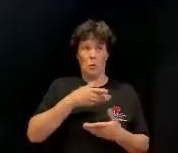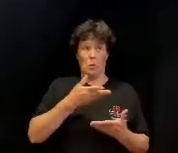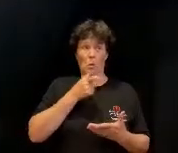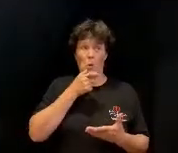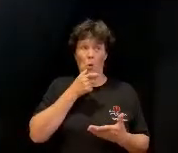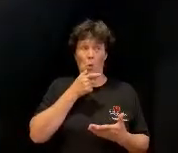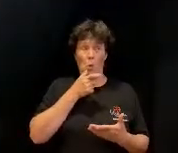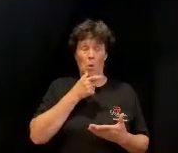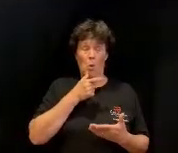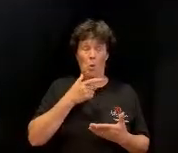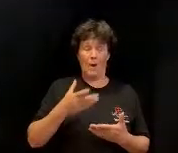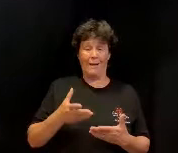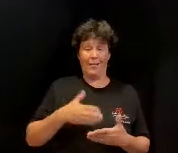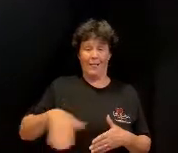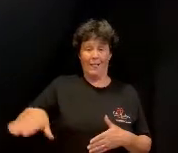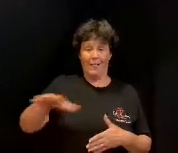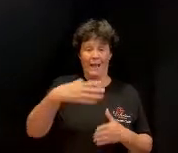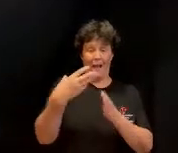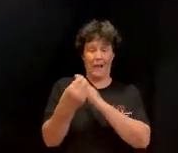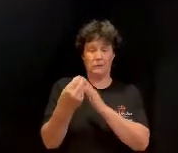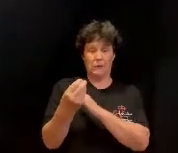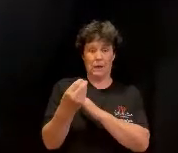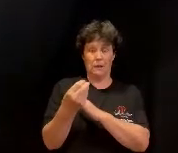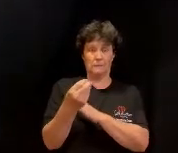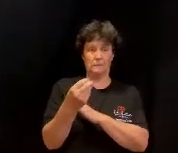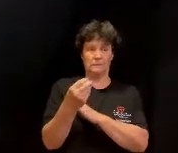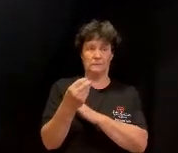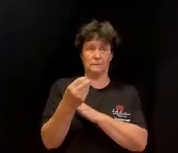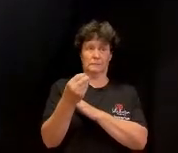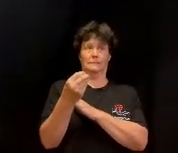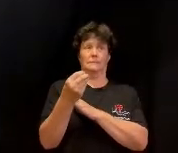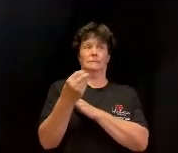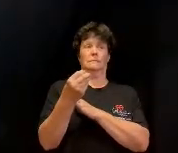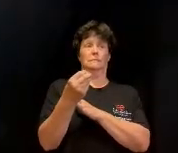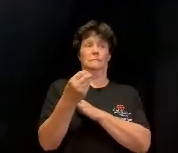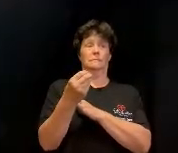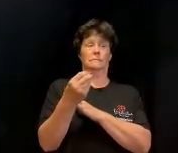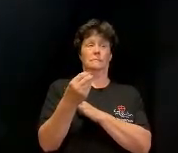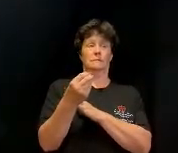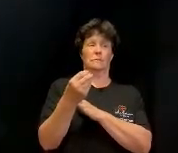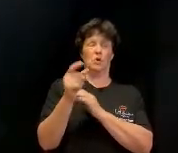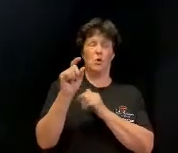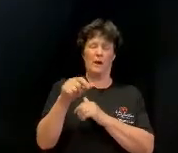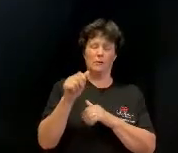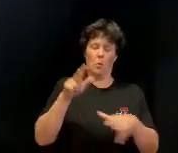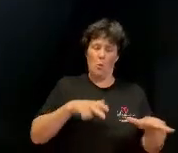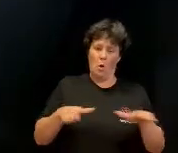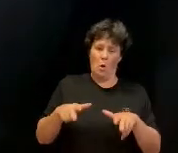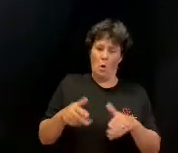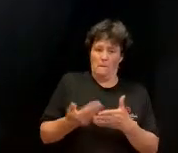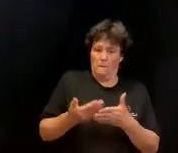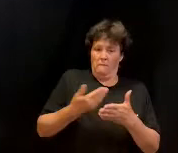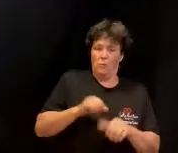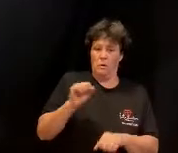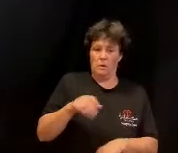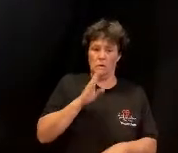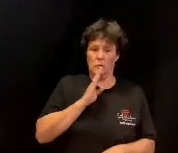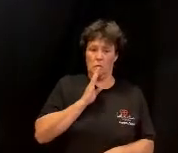Walk in wisdom towards those who are outside. You got to walk before you ever talk.